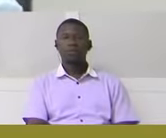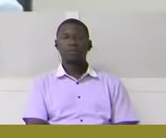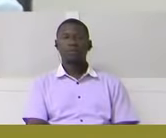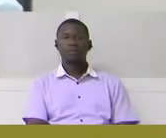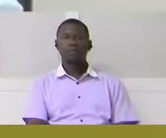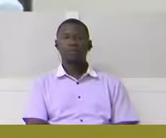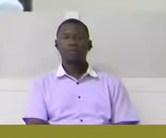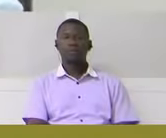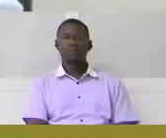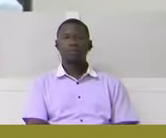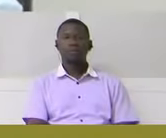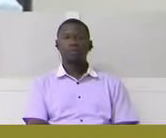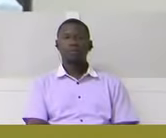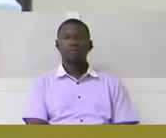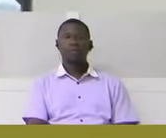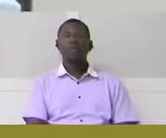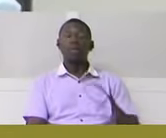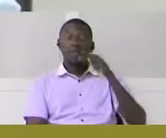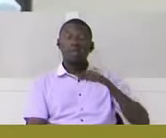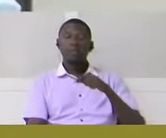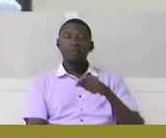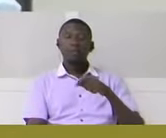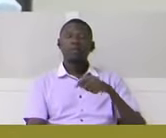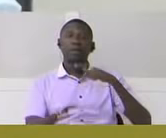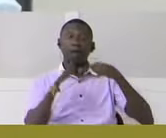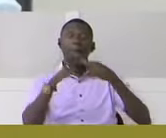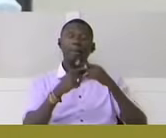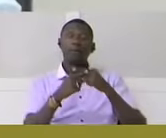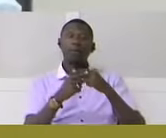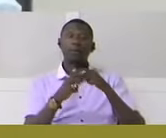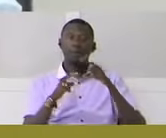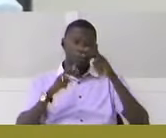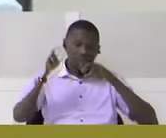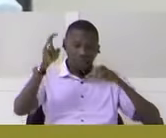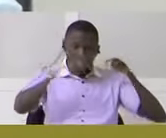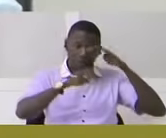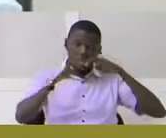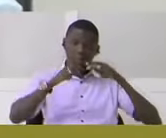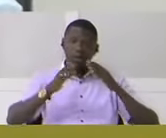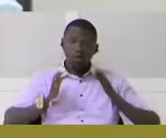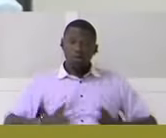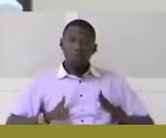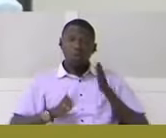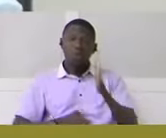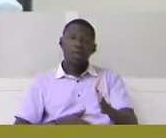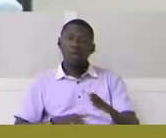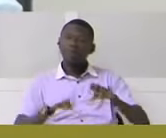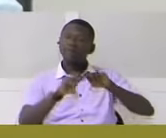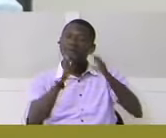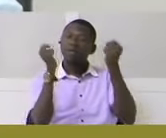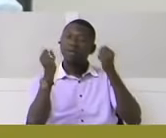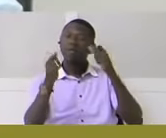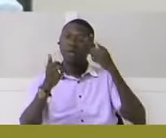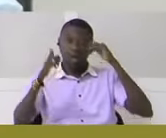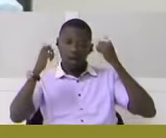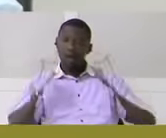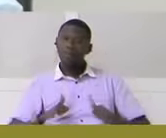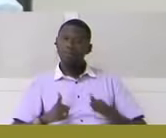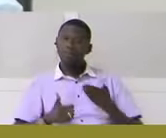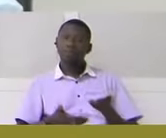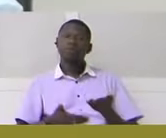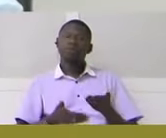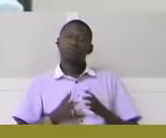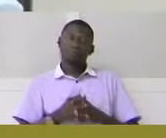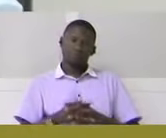to be an inquiry into human rights violations. Ni mukisi kisirolete pur hadama ya nyanto lu